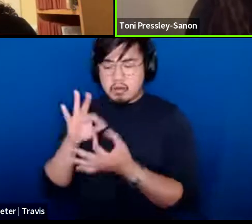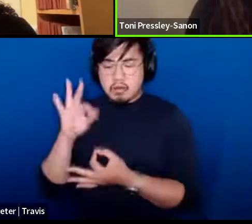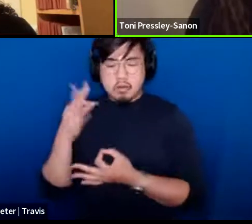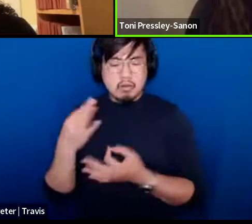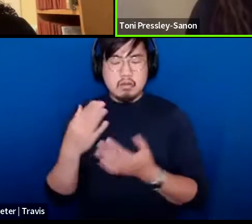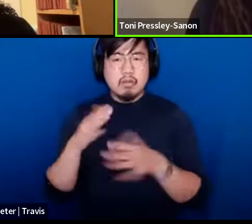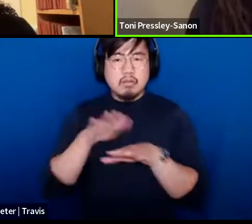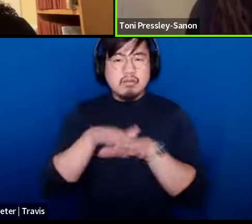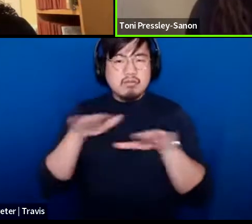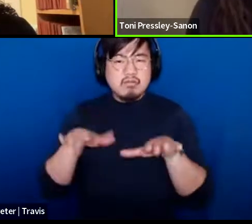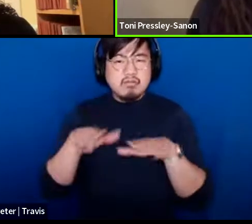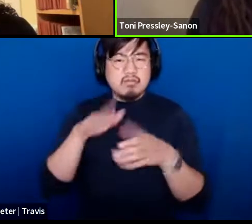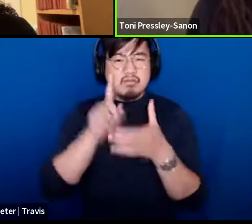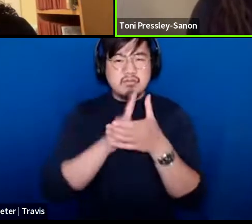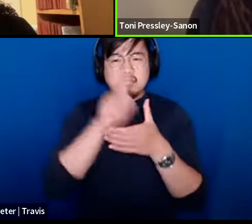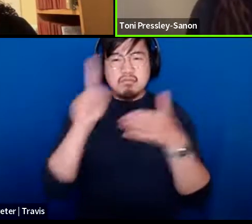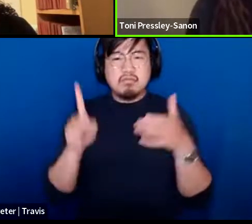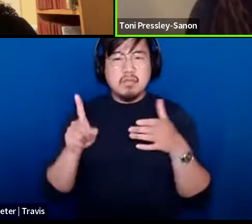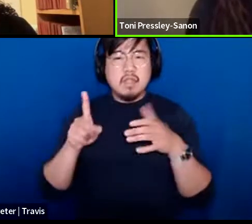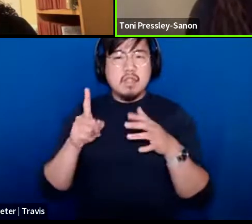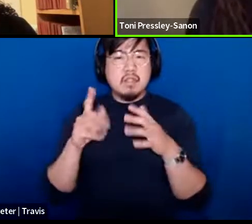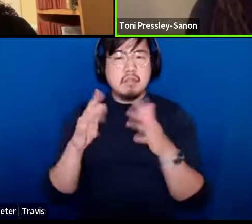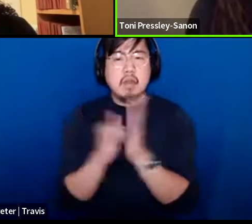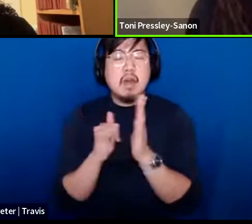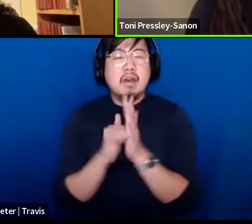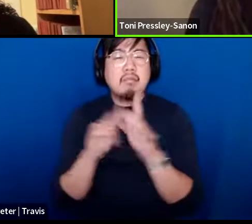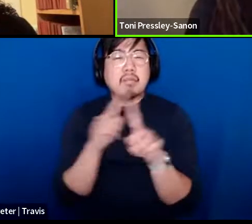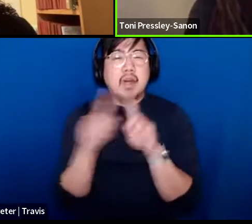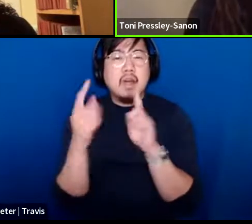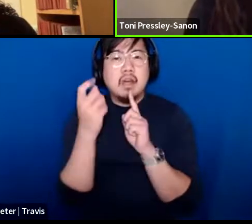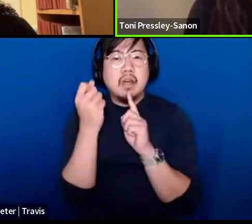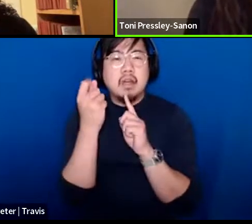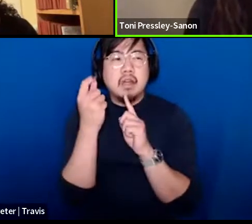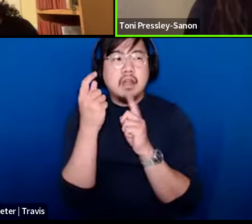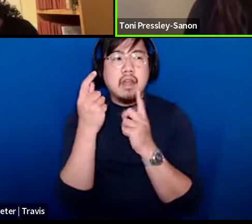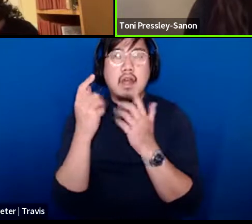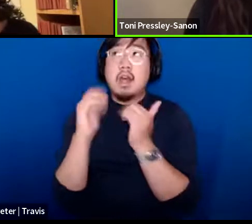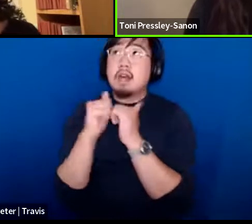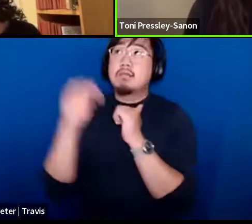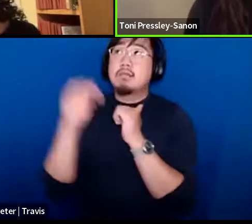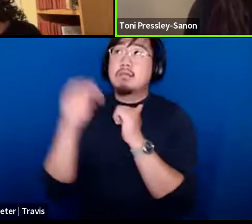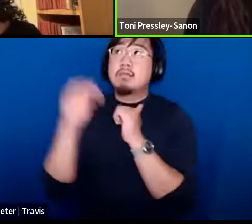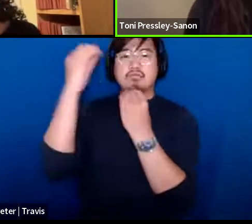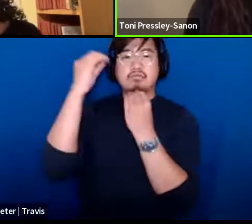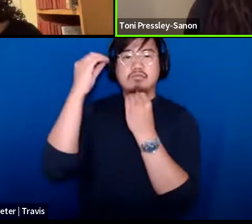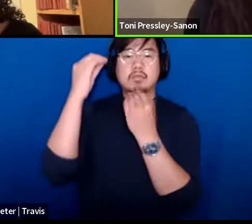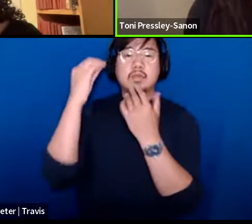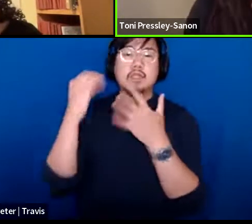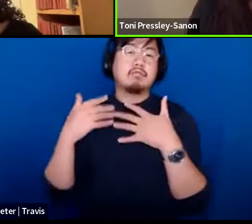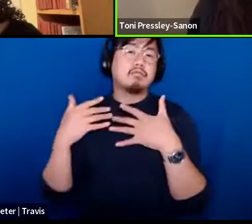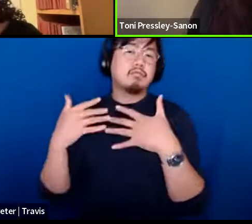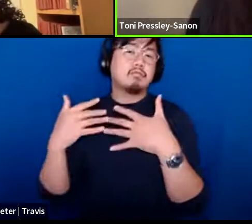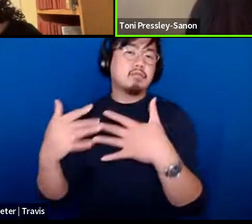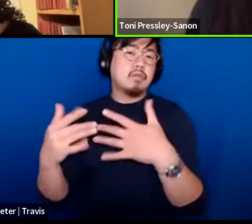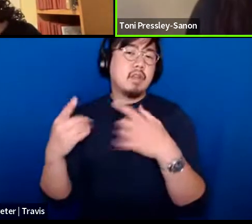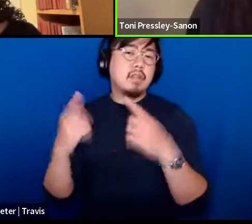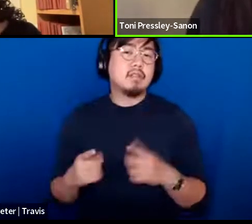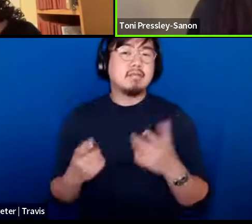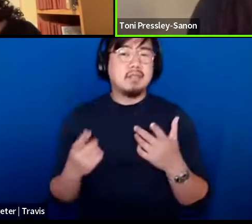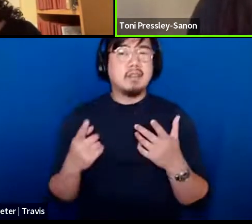that it's been ingrained, we do make this, I would venture to say that inevitably this separation comes